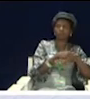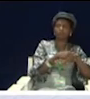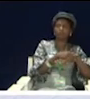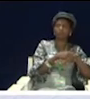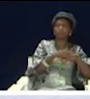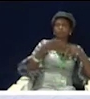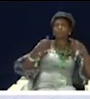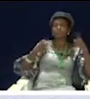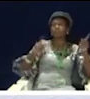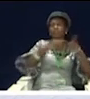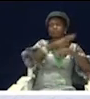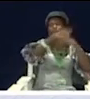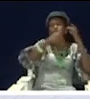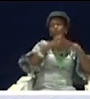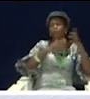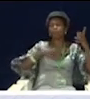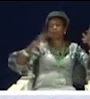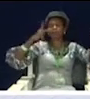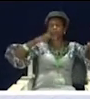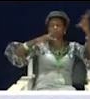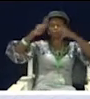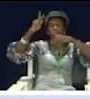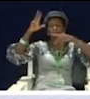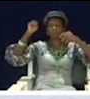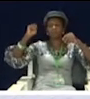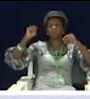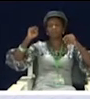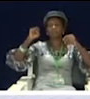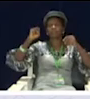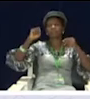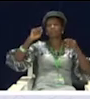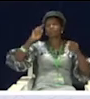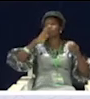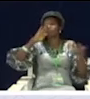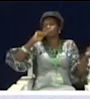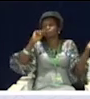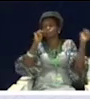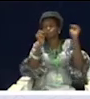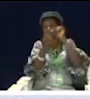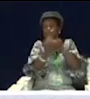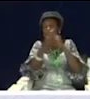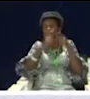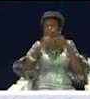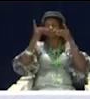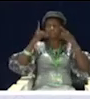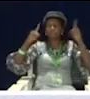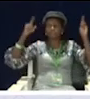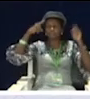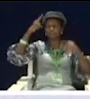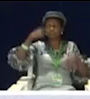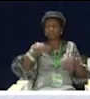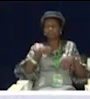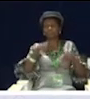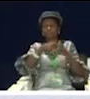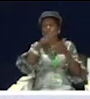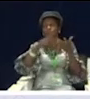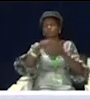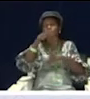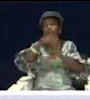Let all my prophecies be turned to a decree for me